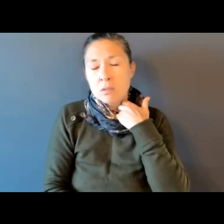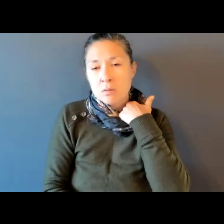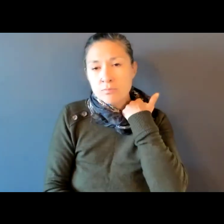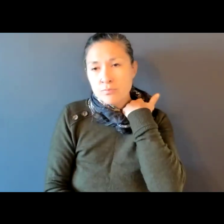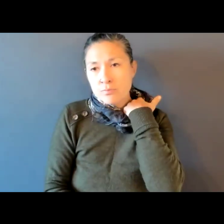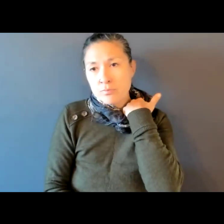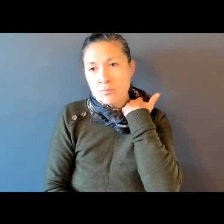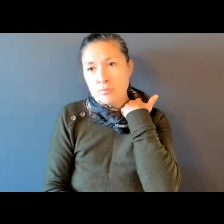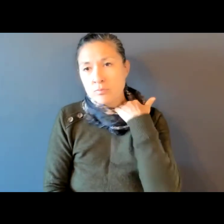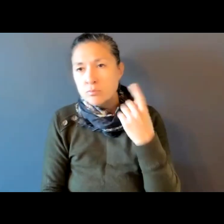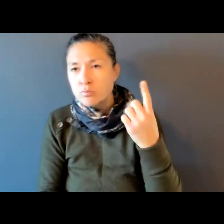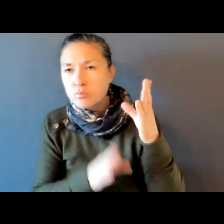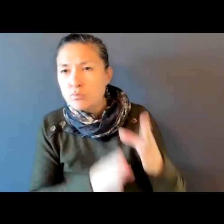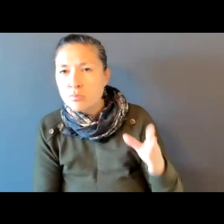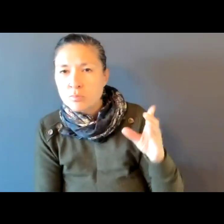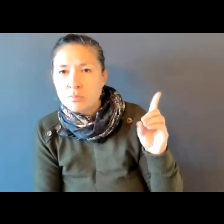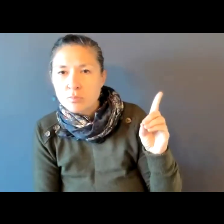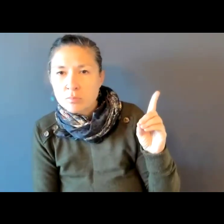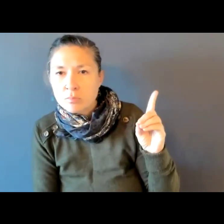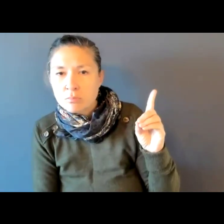David Dow asks,